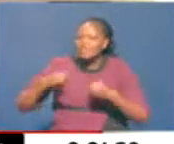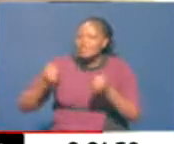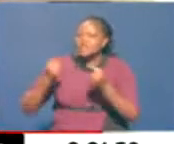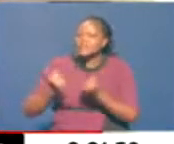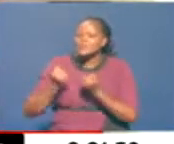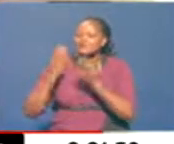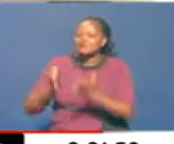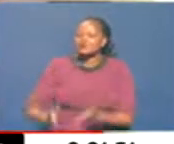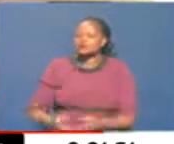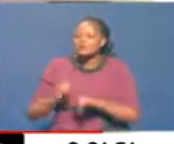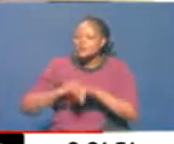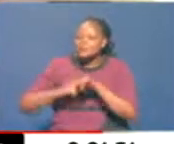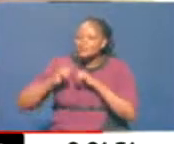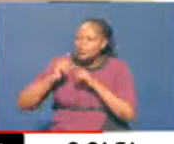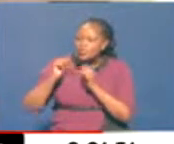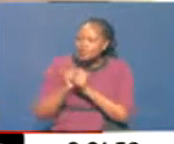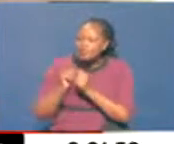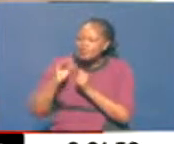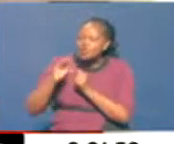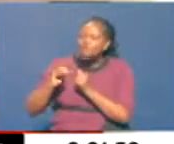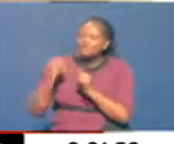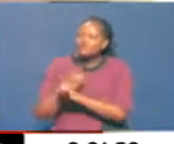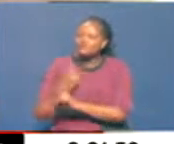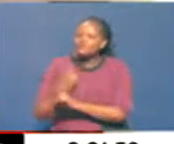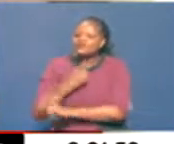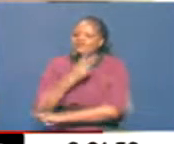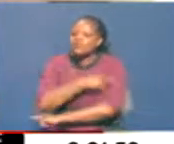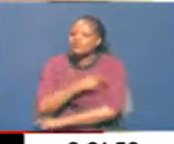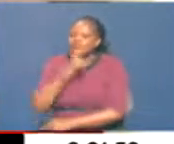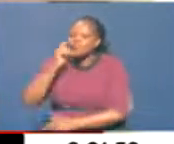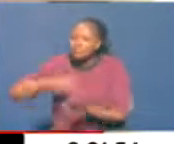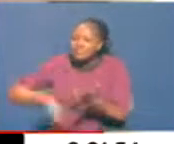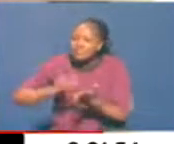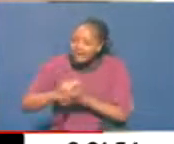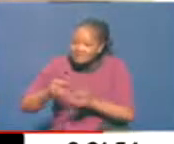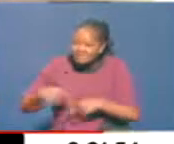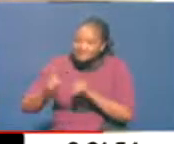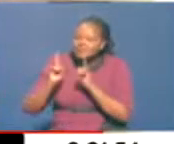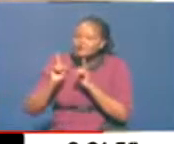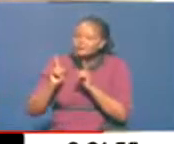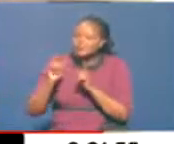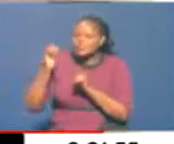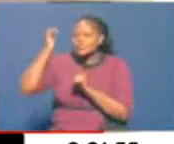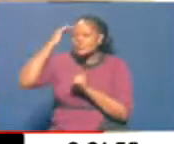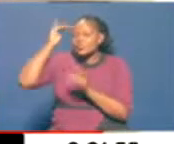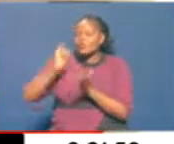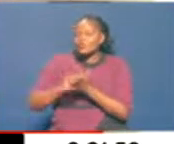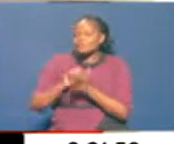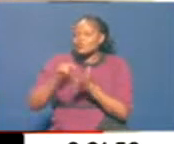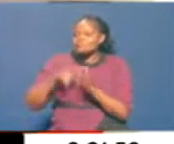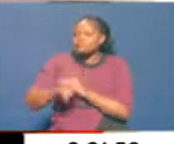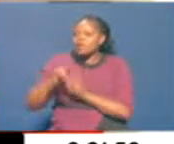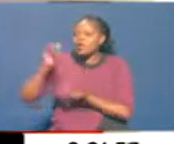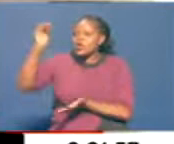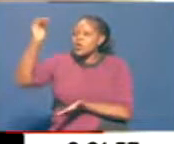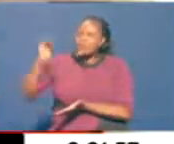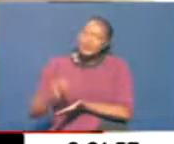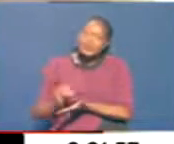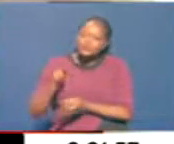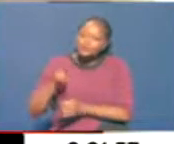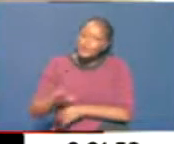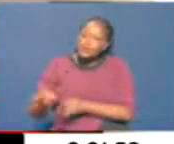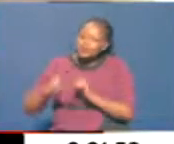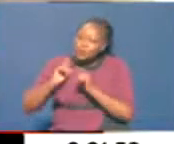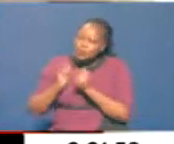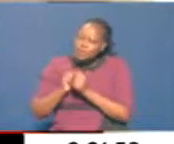to the CEOs of the different hospitals, they're telling us that even they are noticing that admissions are reducing. This morning I had a talk with some